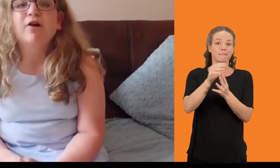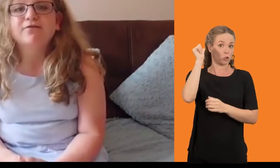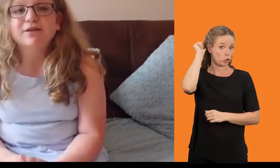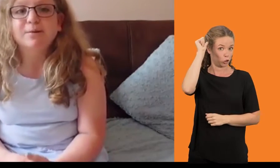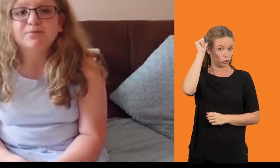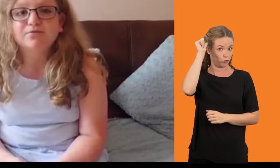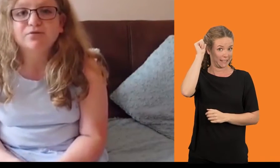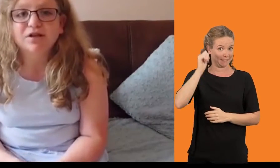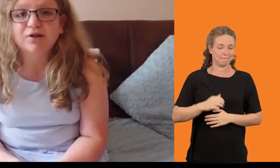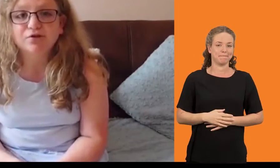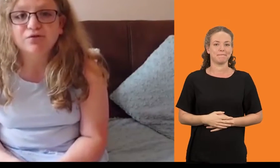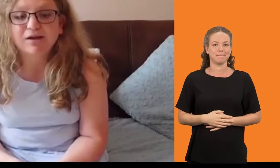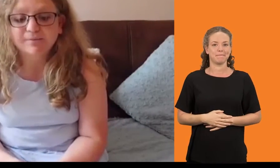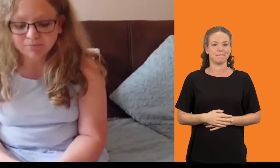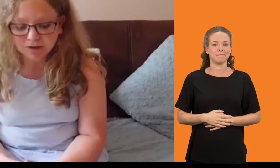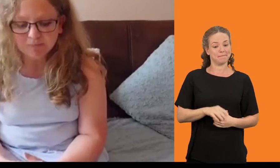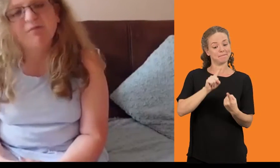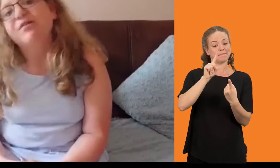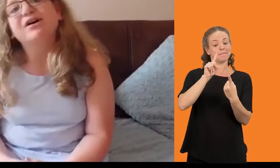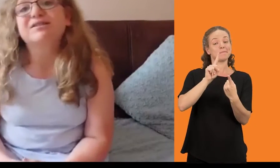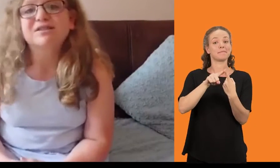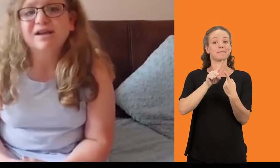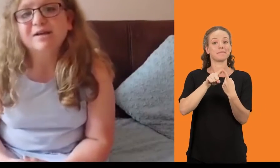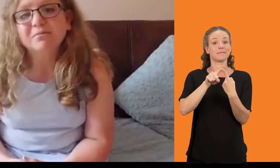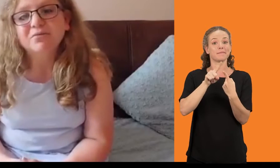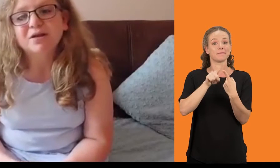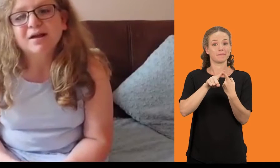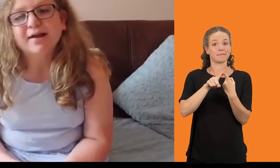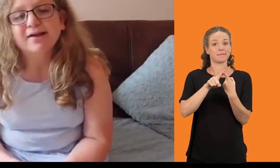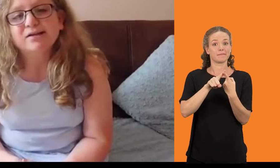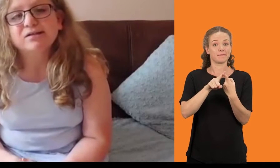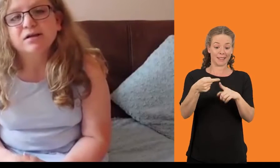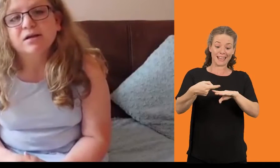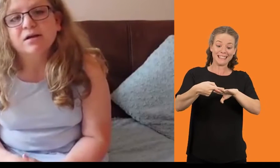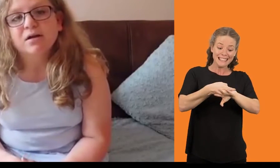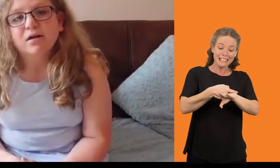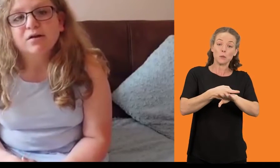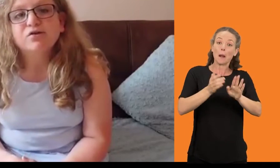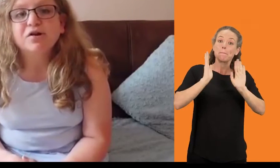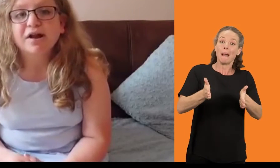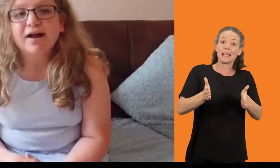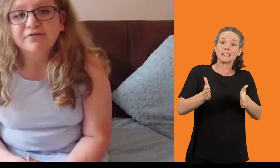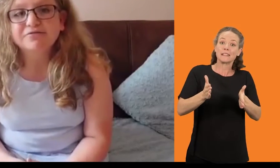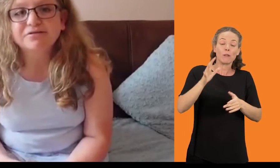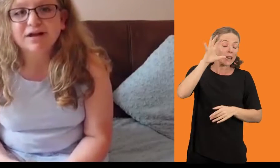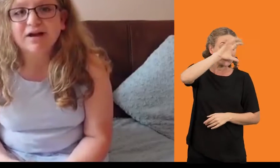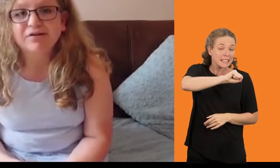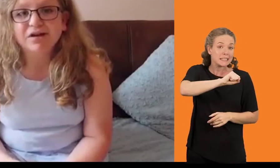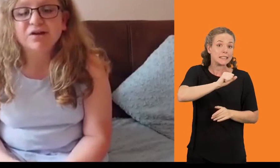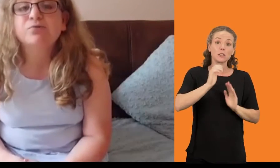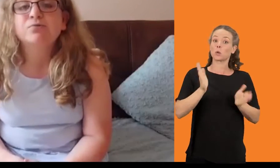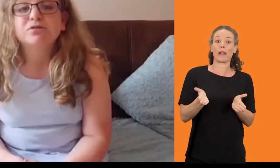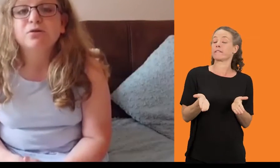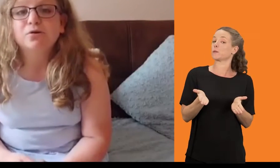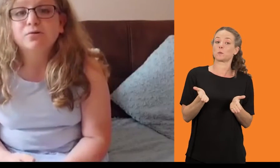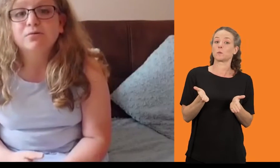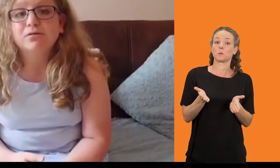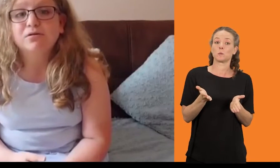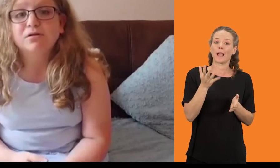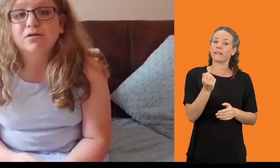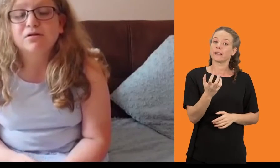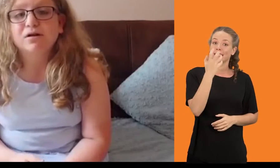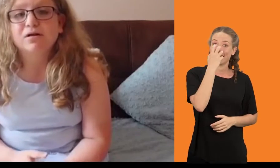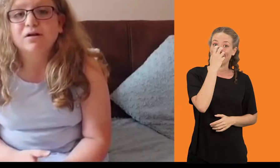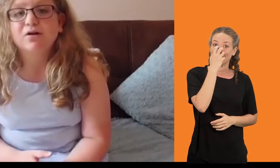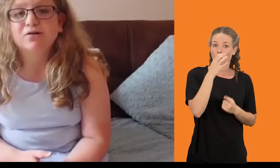top 5 tips for surgery. My first tip is you don't have to have a needle to go